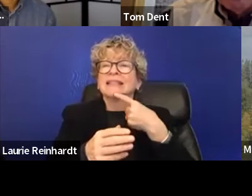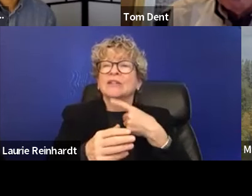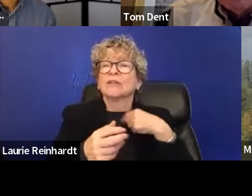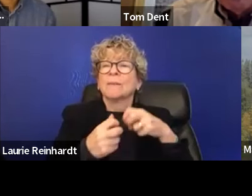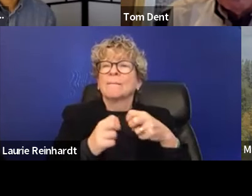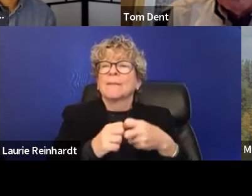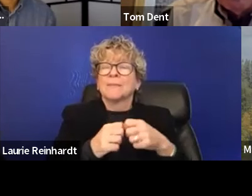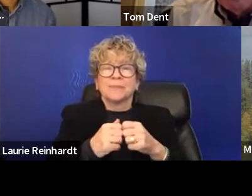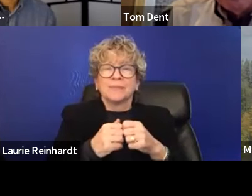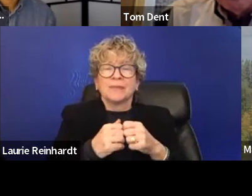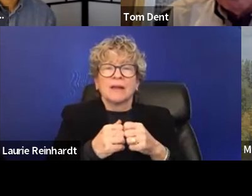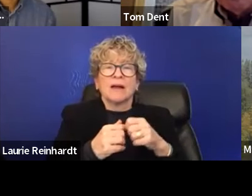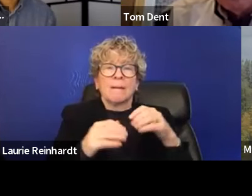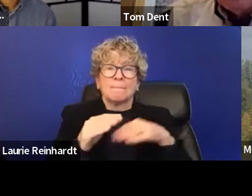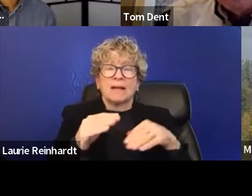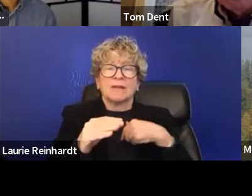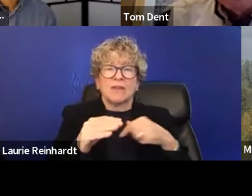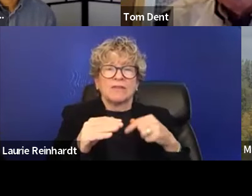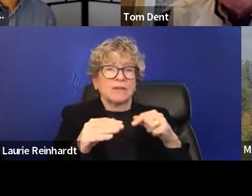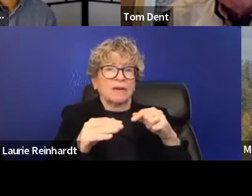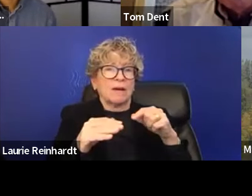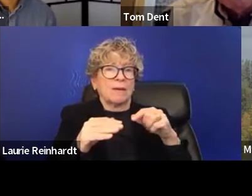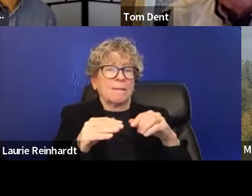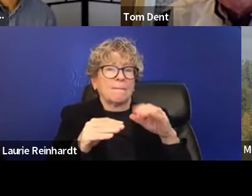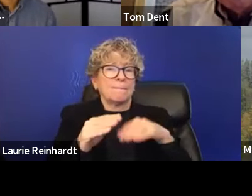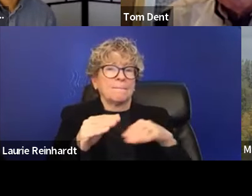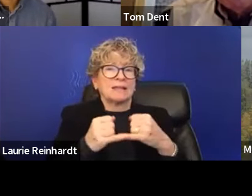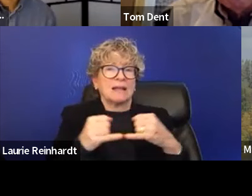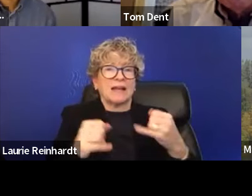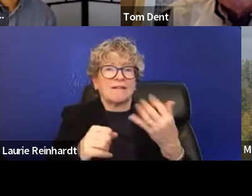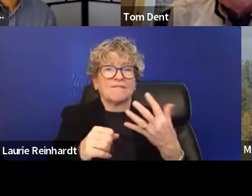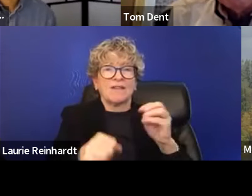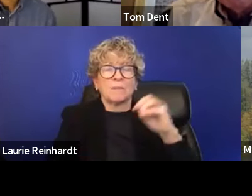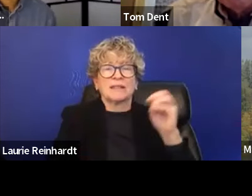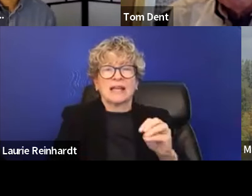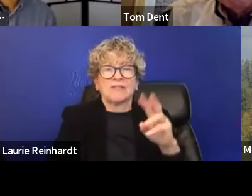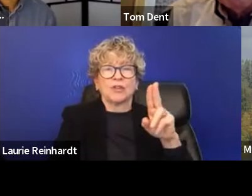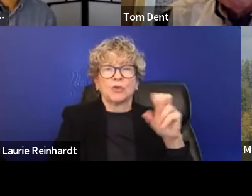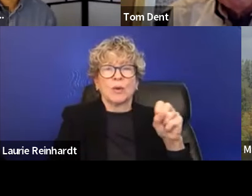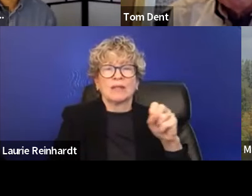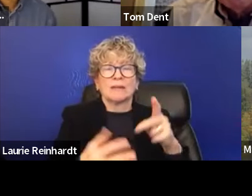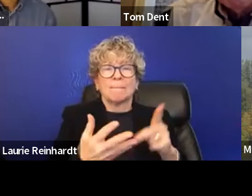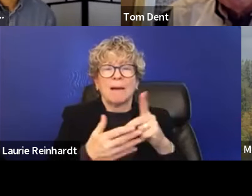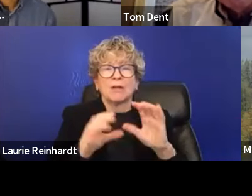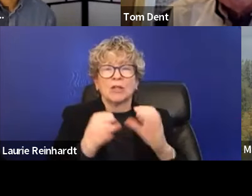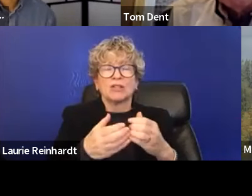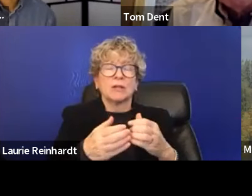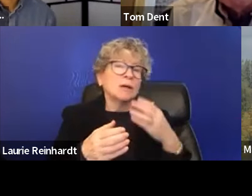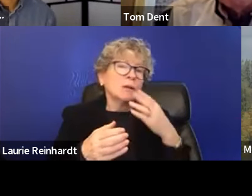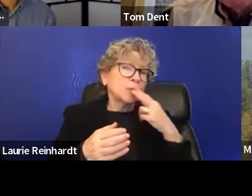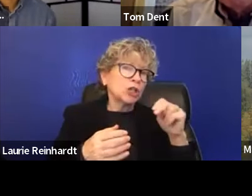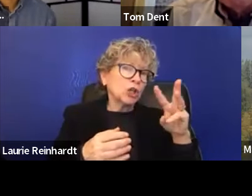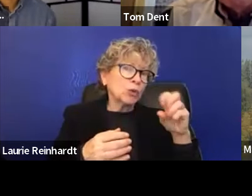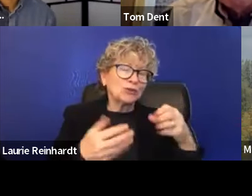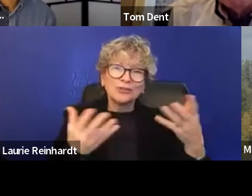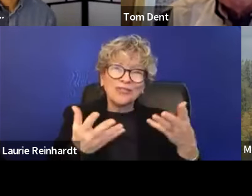compared to, at that time, a baseline of 5% of the general US population. There's good news, though.